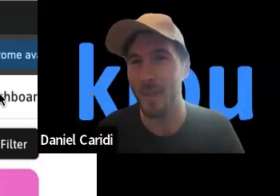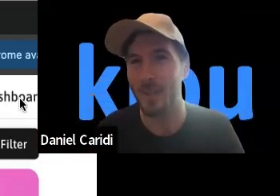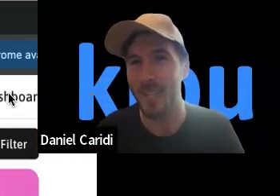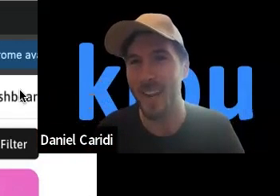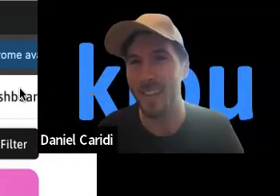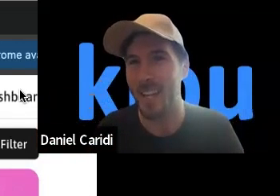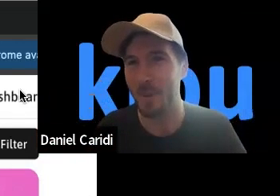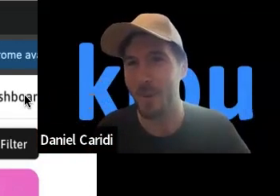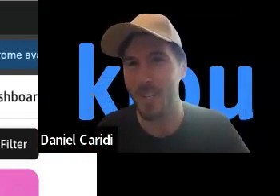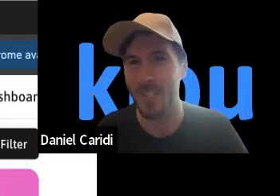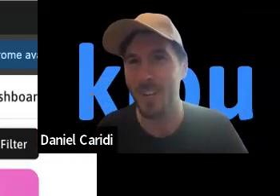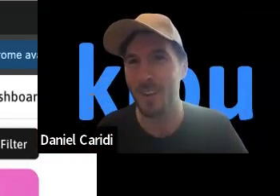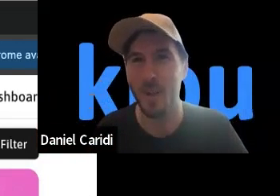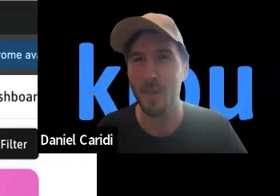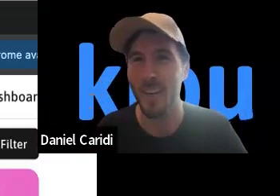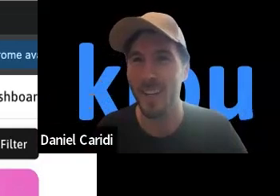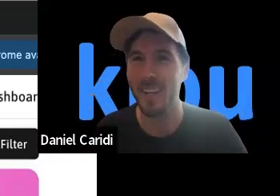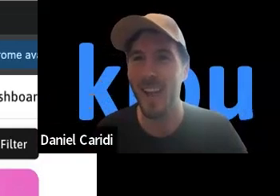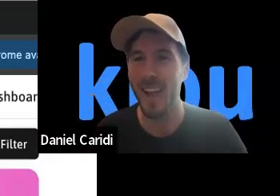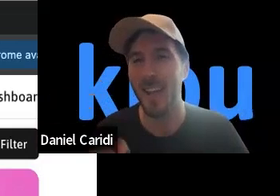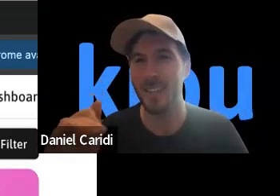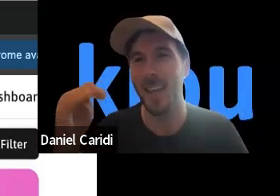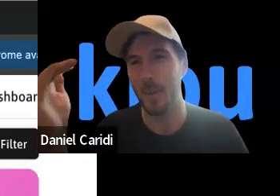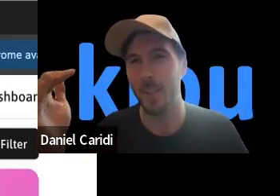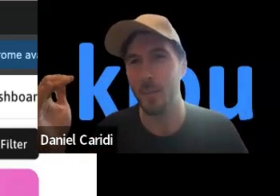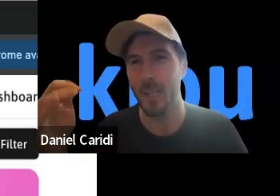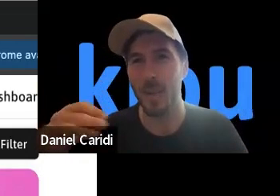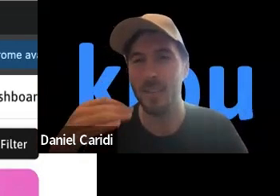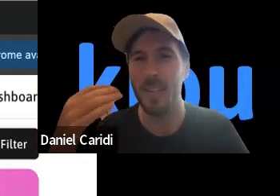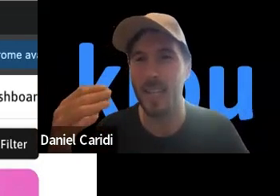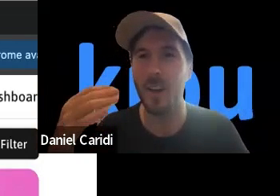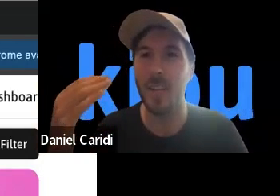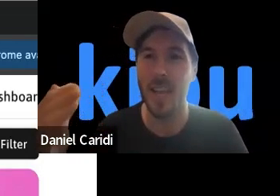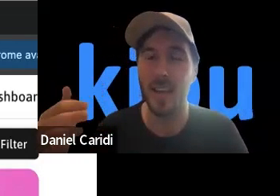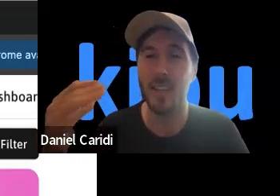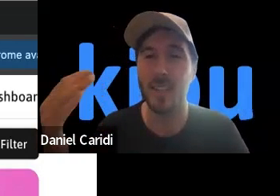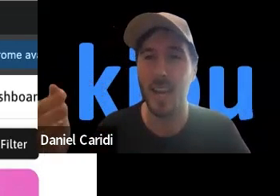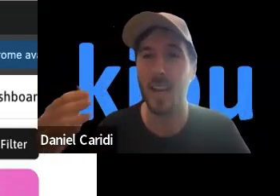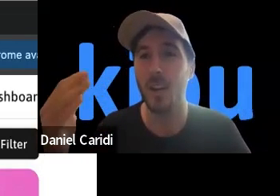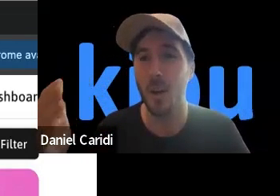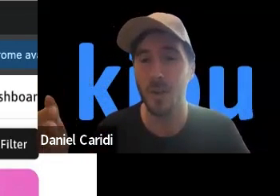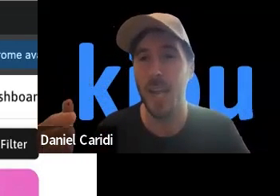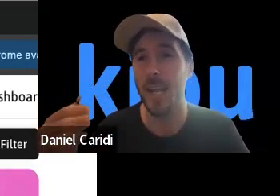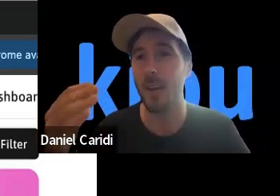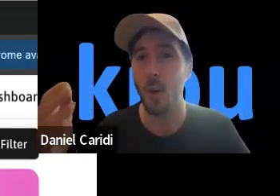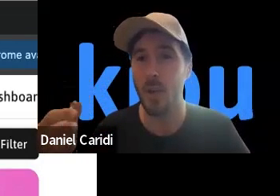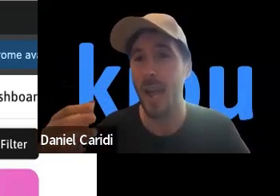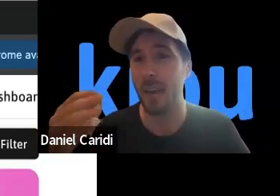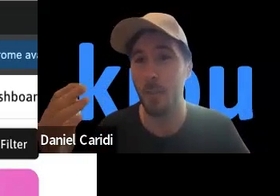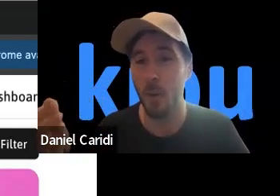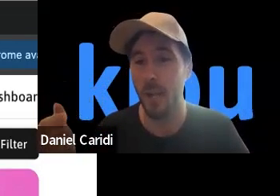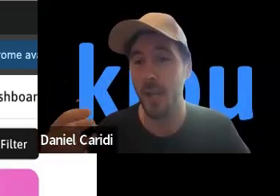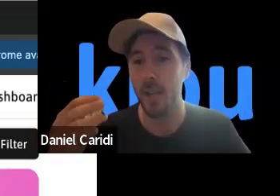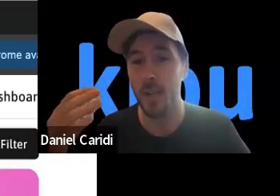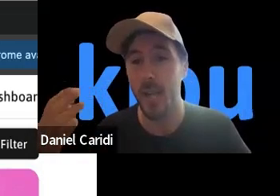to our admin tooling side of the dashboard, which I'll show you in a moment. And that'll be a little more expensive because that's all the attendance, data, note taking, goal